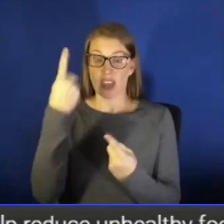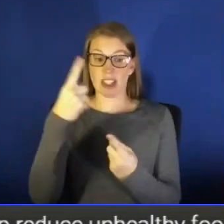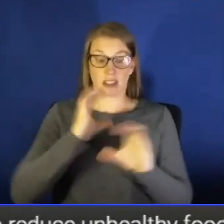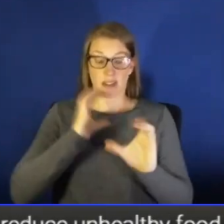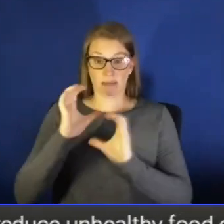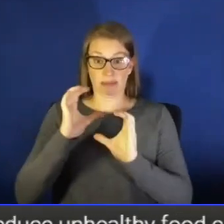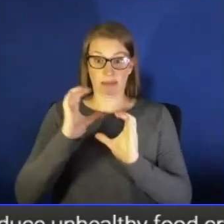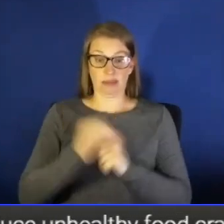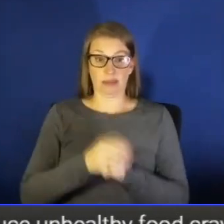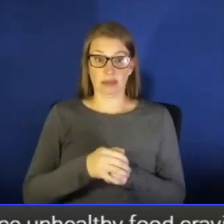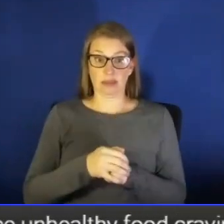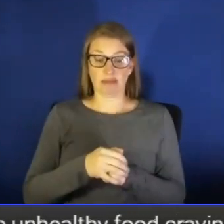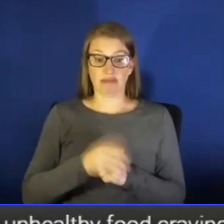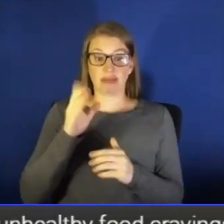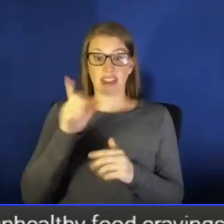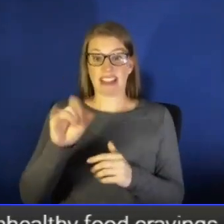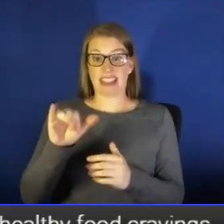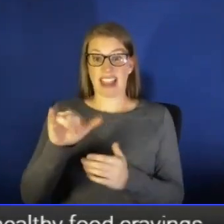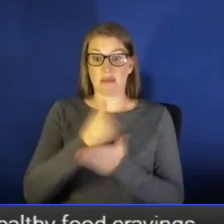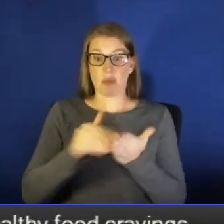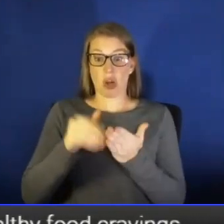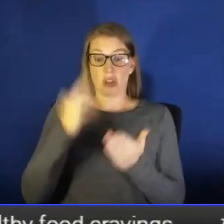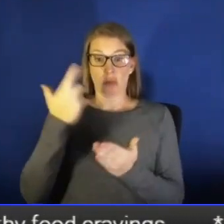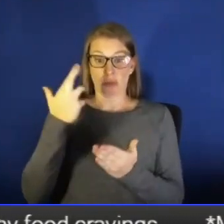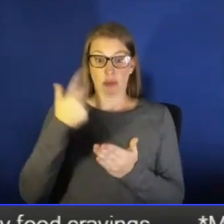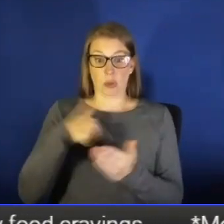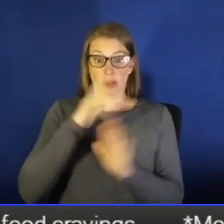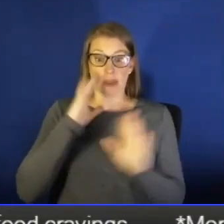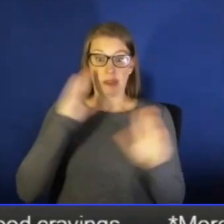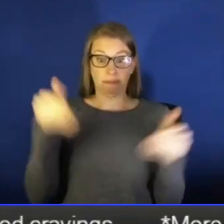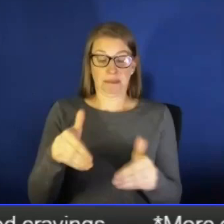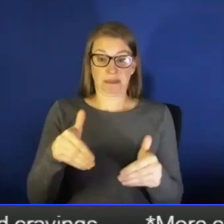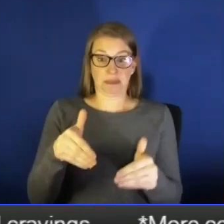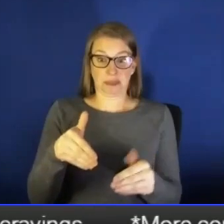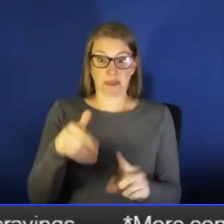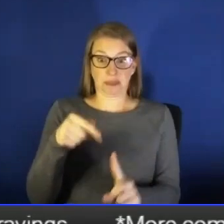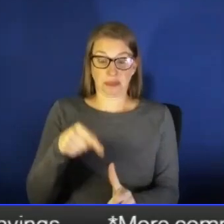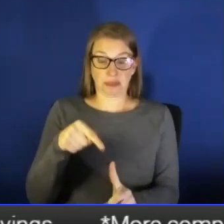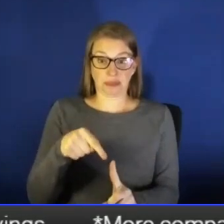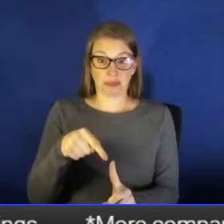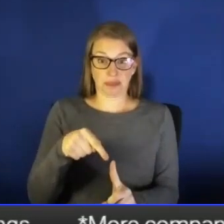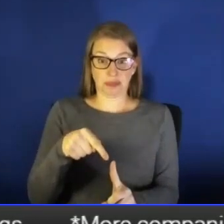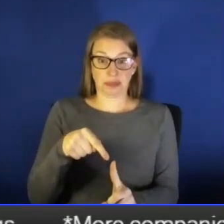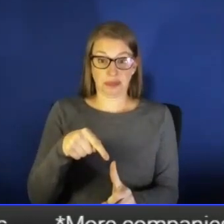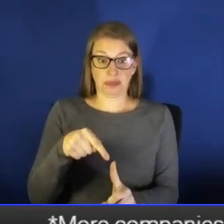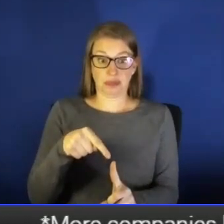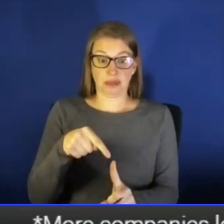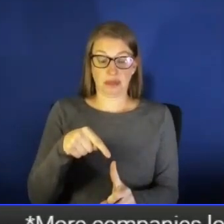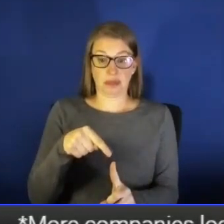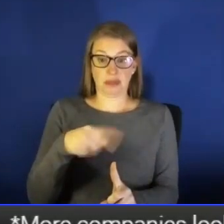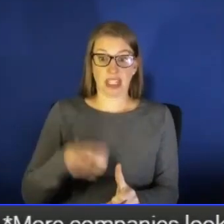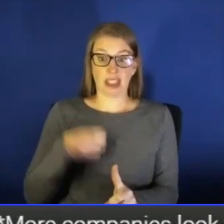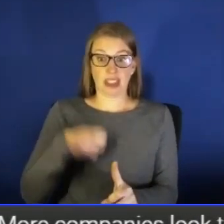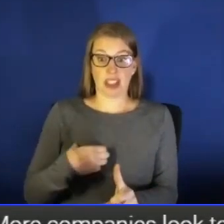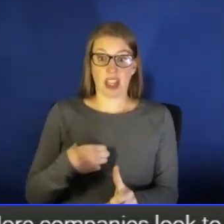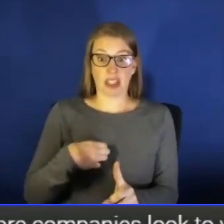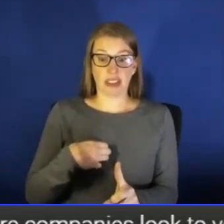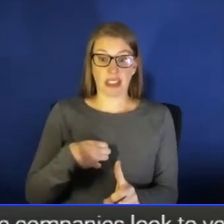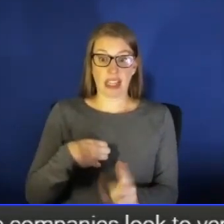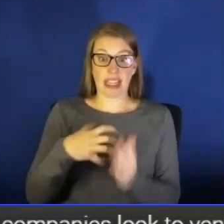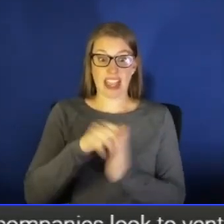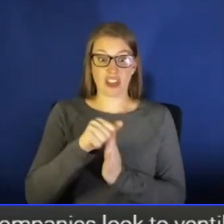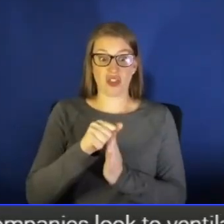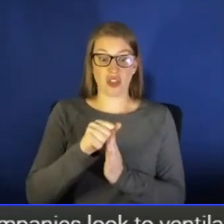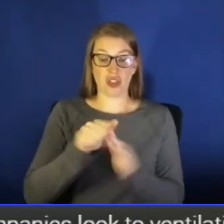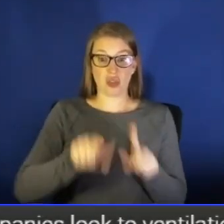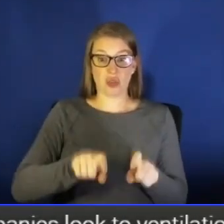of the reason we've centralized this whole lung cancer screening program at KU. Our nurse practitioners have